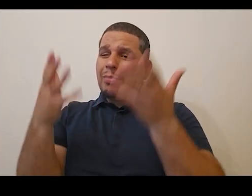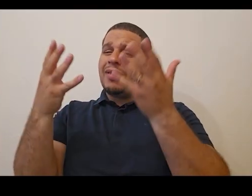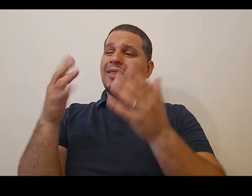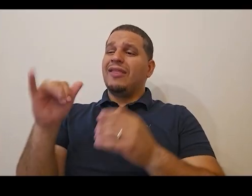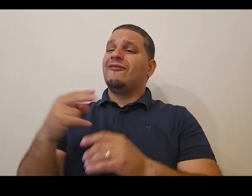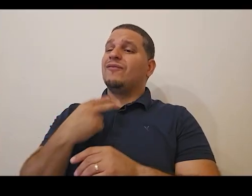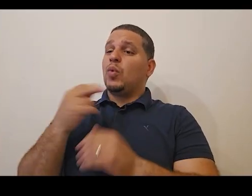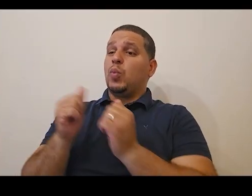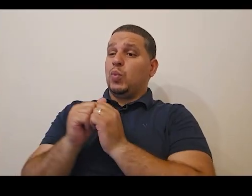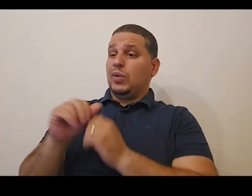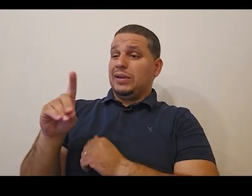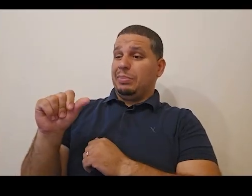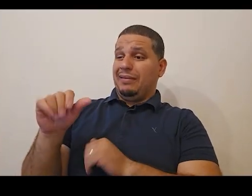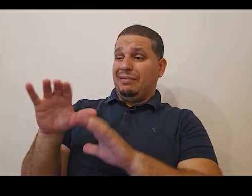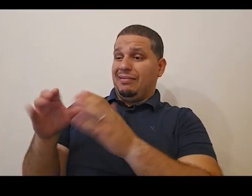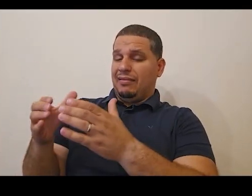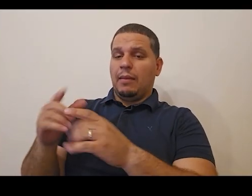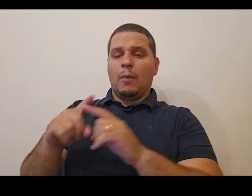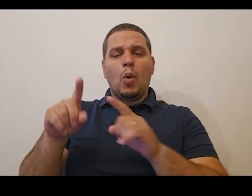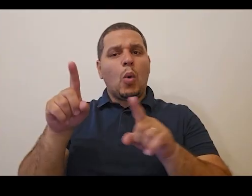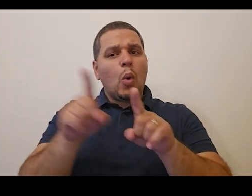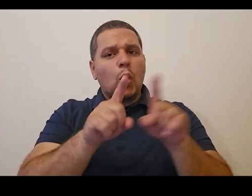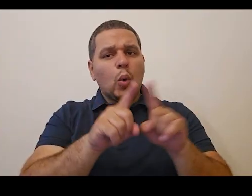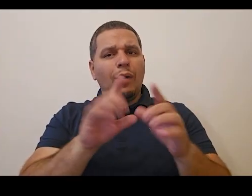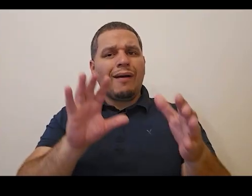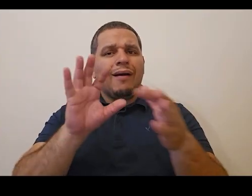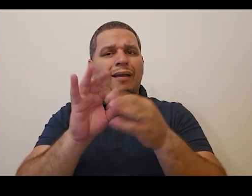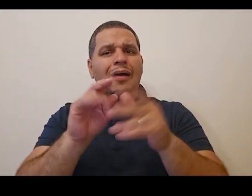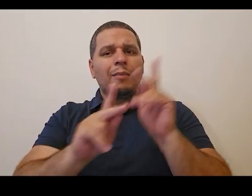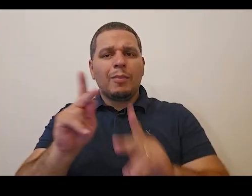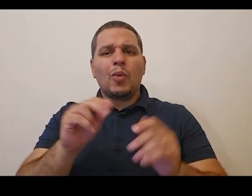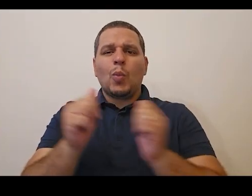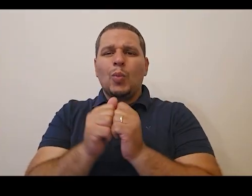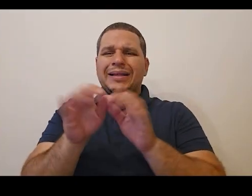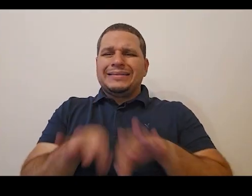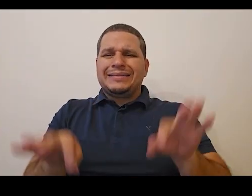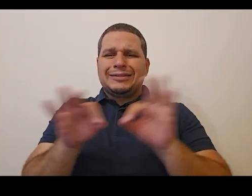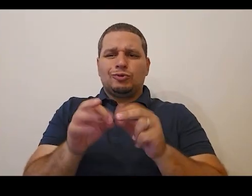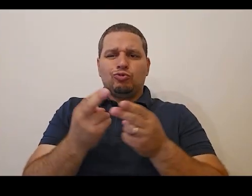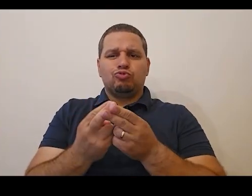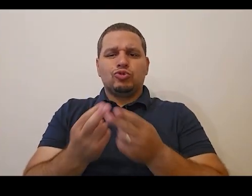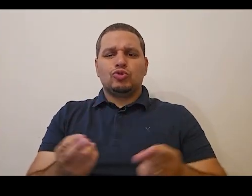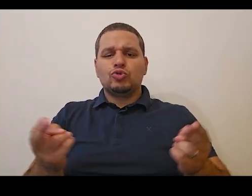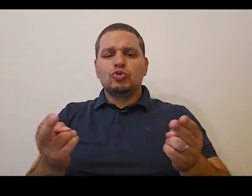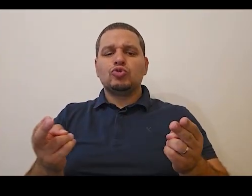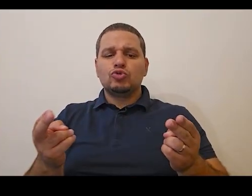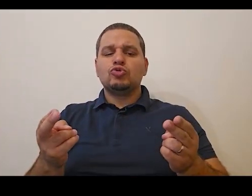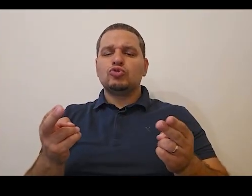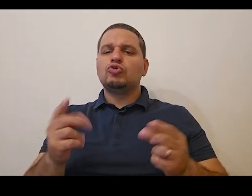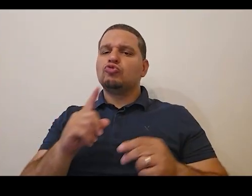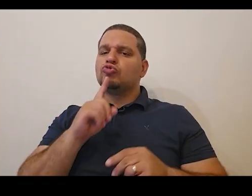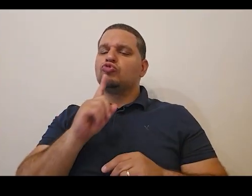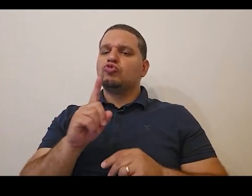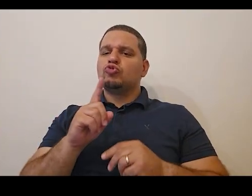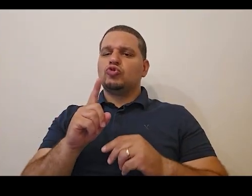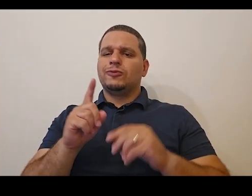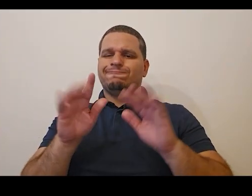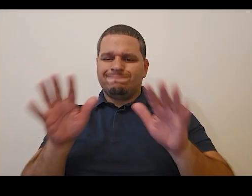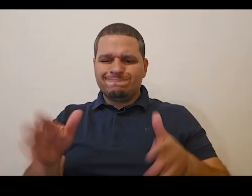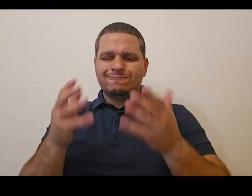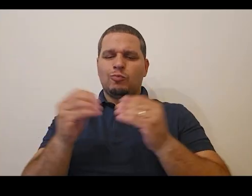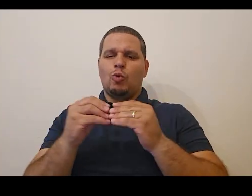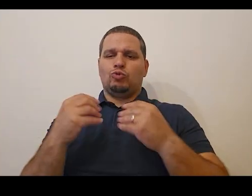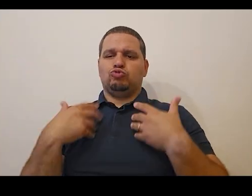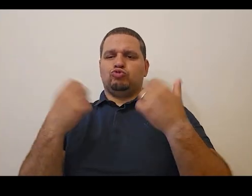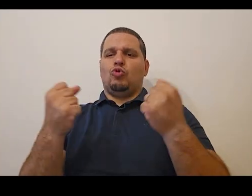voices of people with disabilities, but also connects people to essential resources to foster a